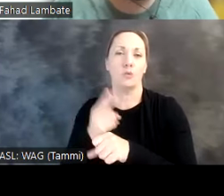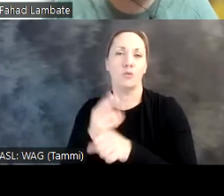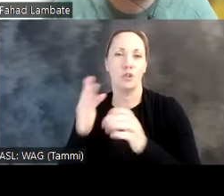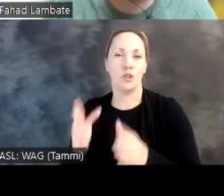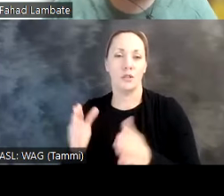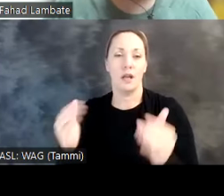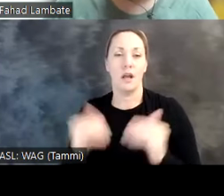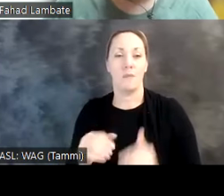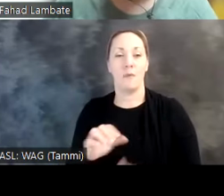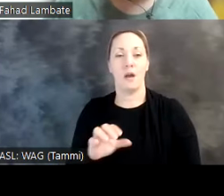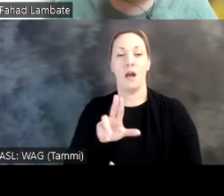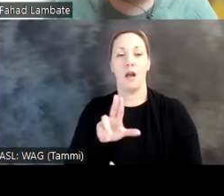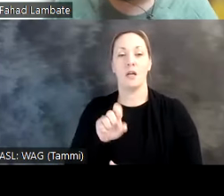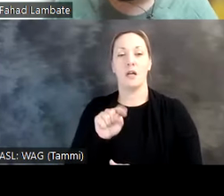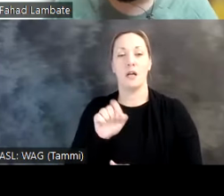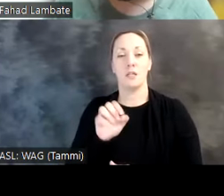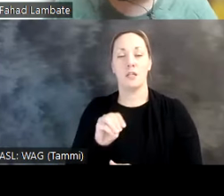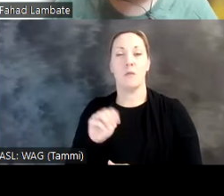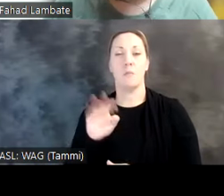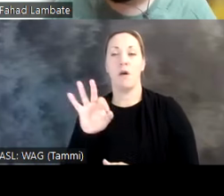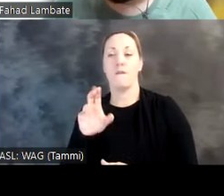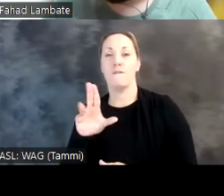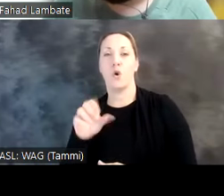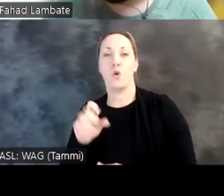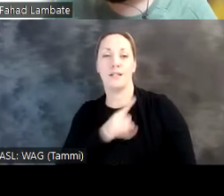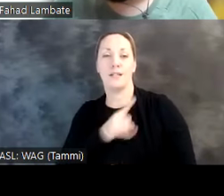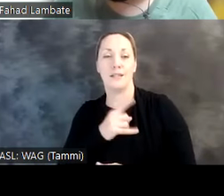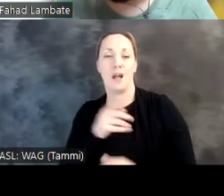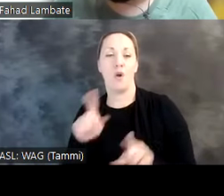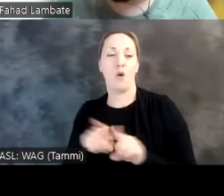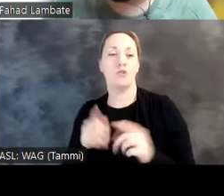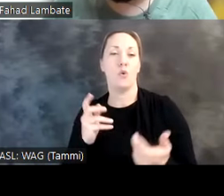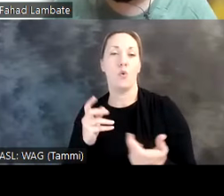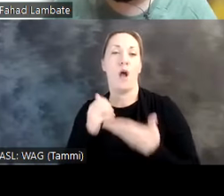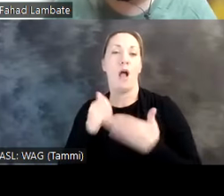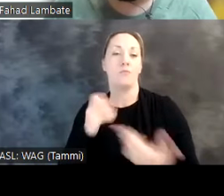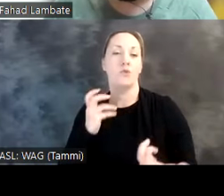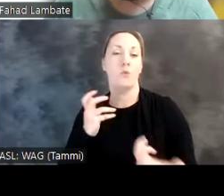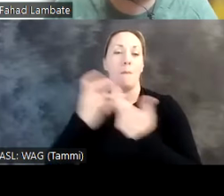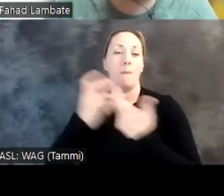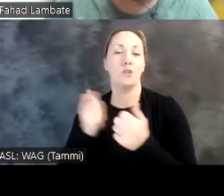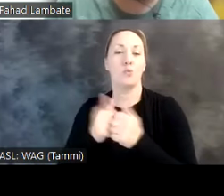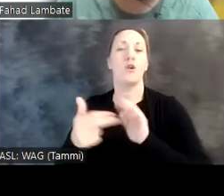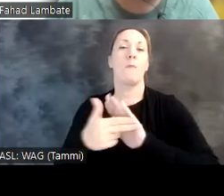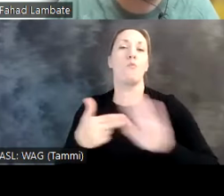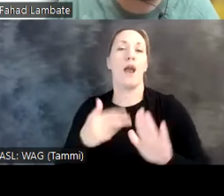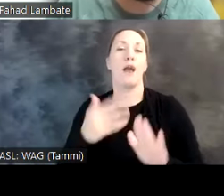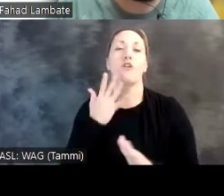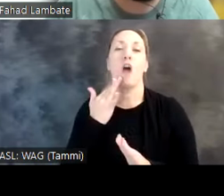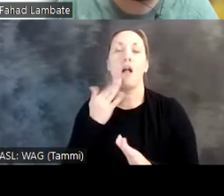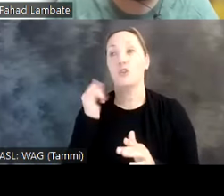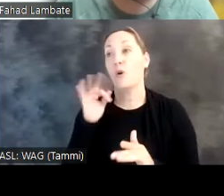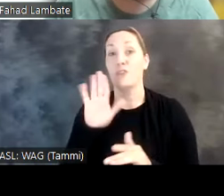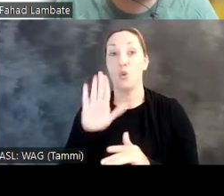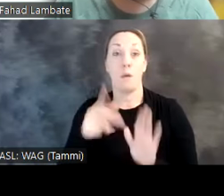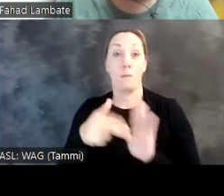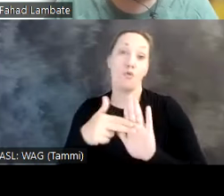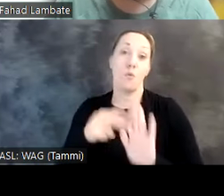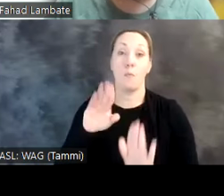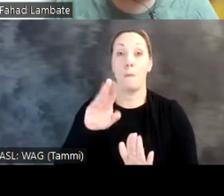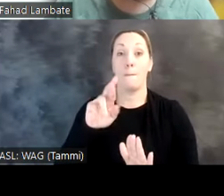Custom focus style also helps to match with your brand colors. So if you are using any specific colors in your brand, so